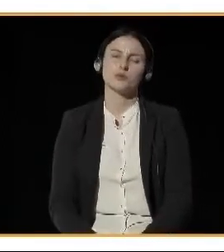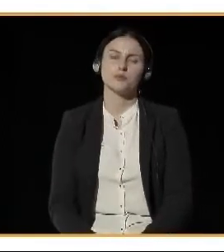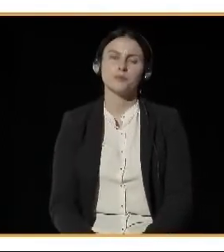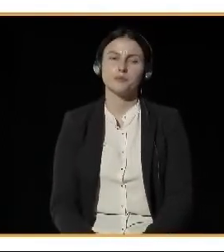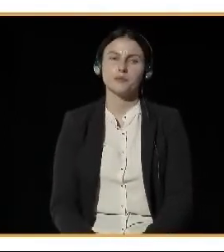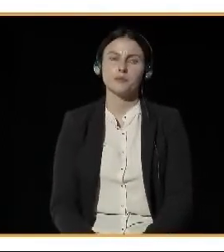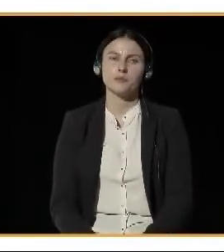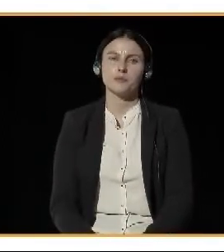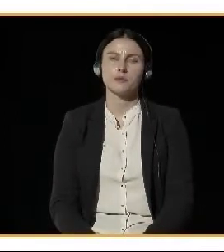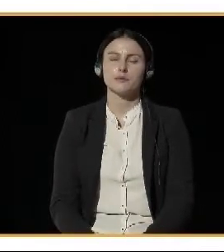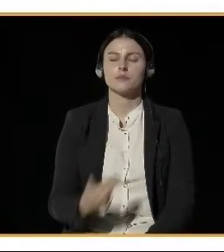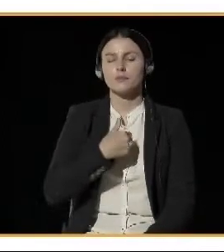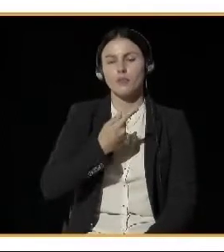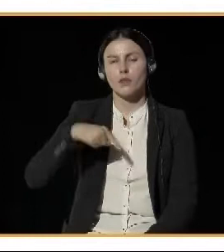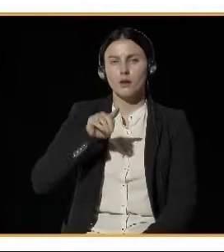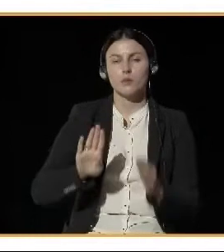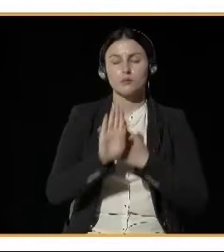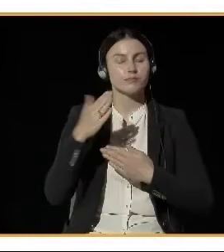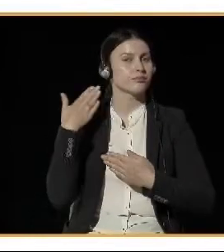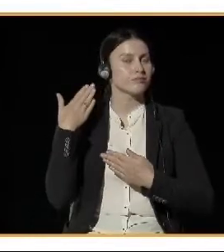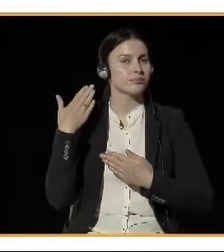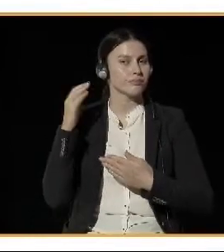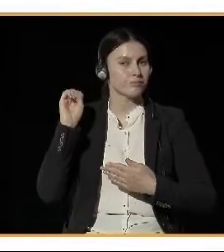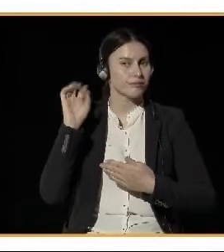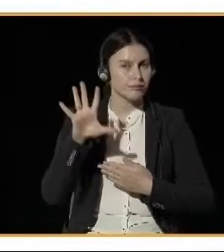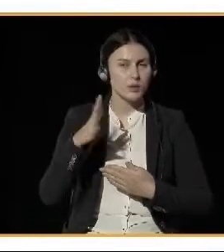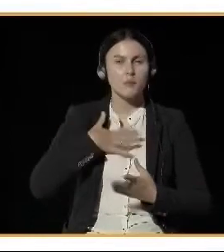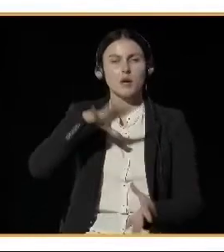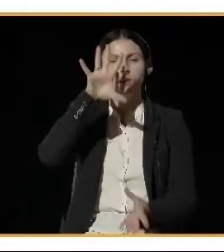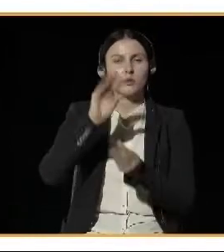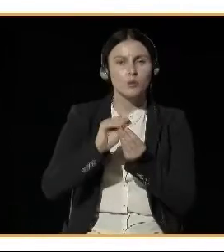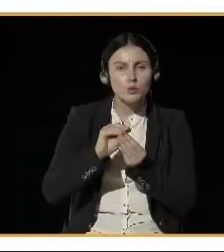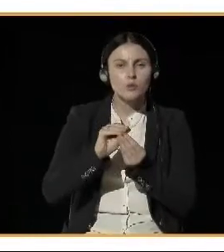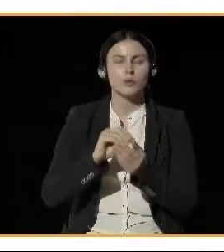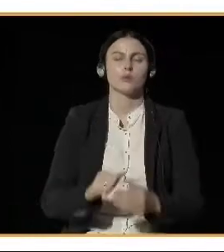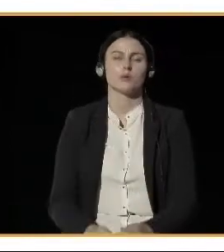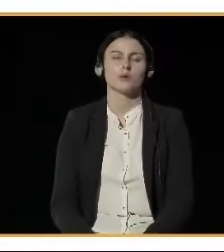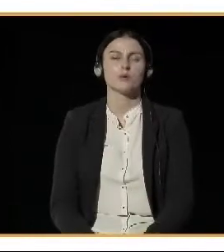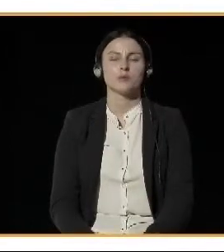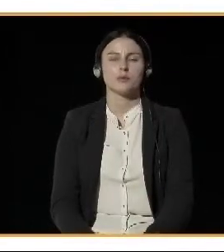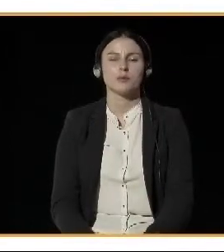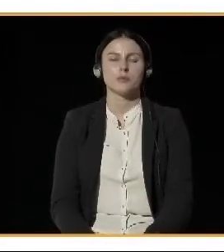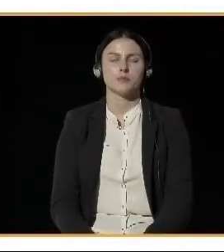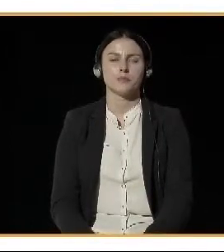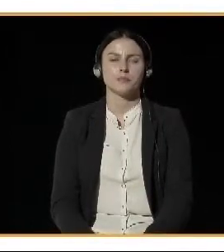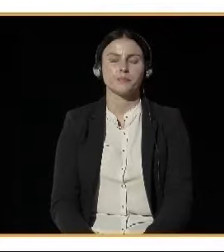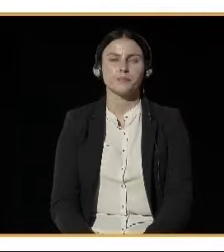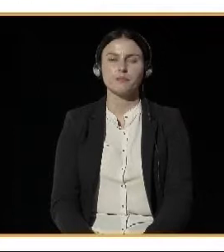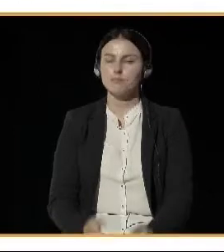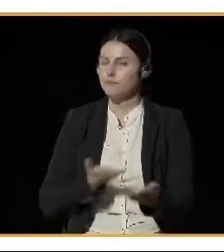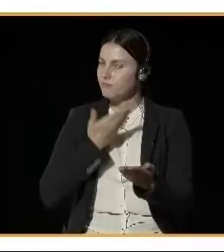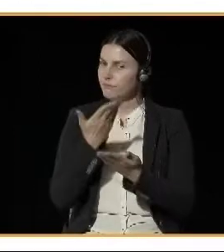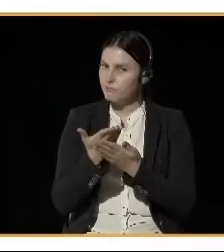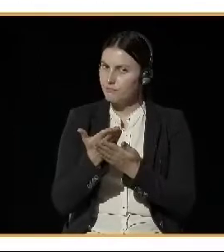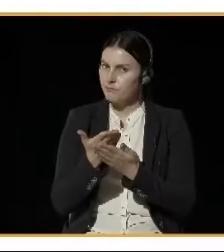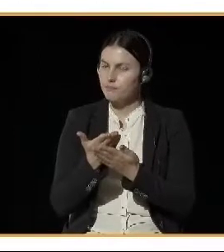In our presentation, we have a conclusion about two parts, two topics. We